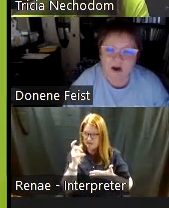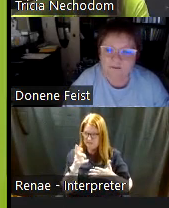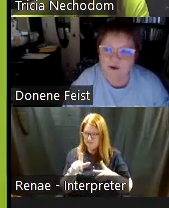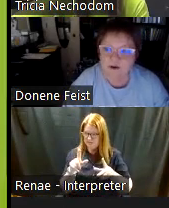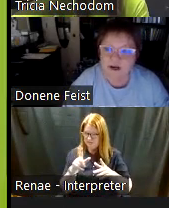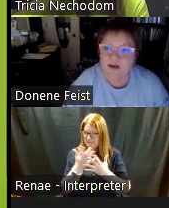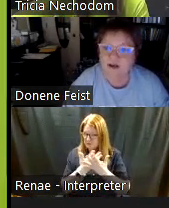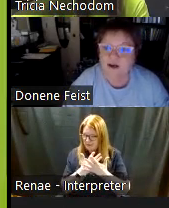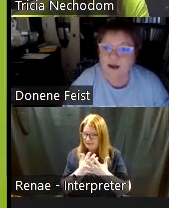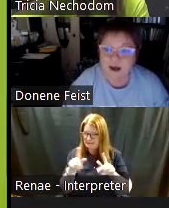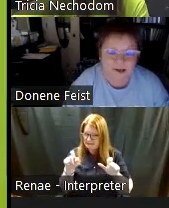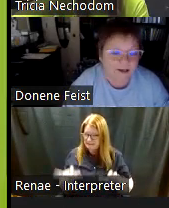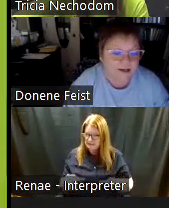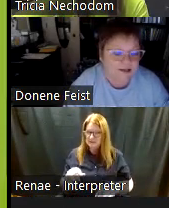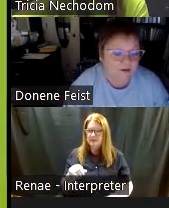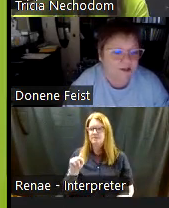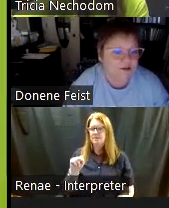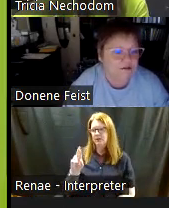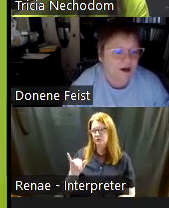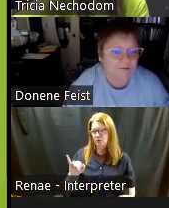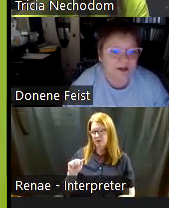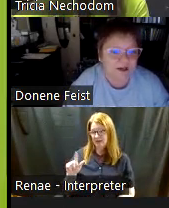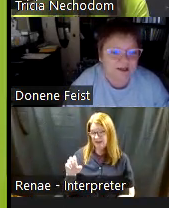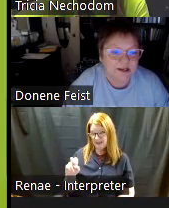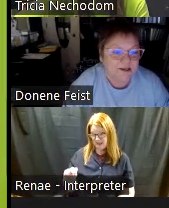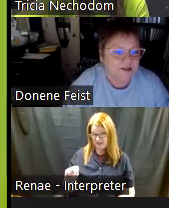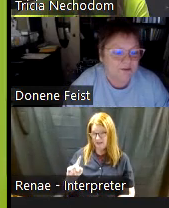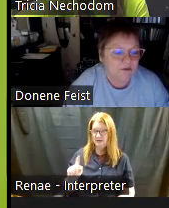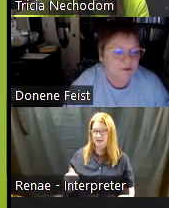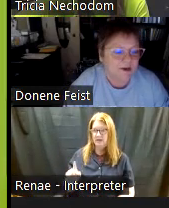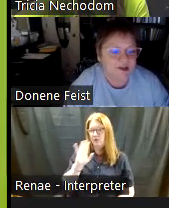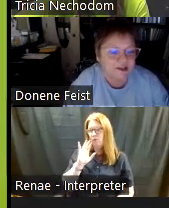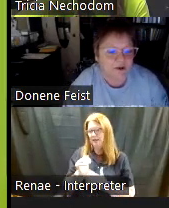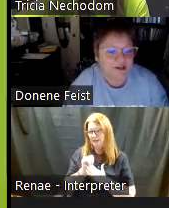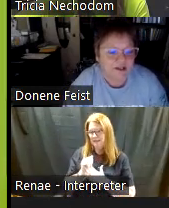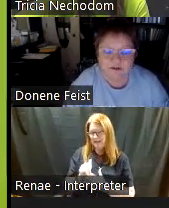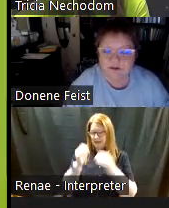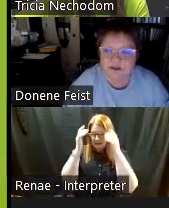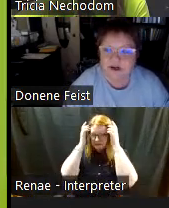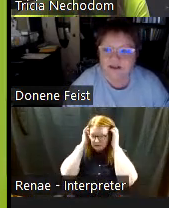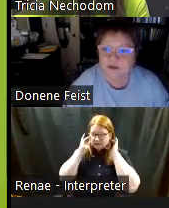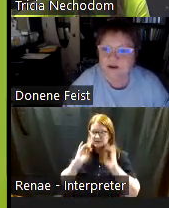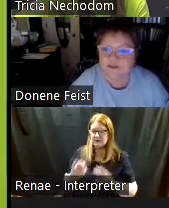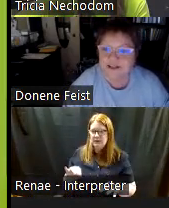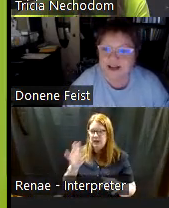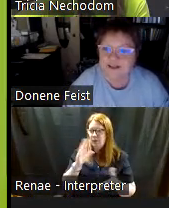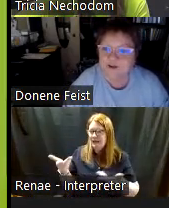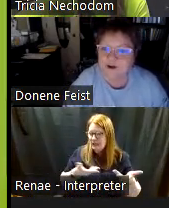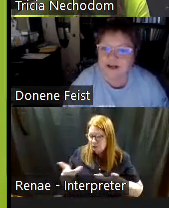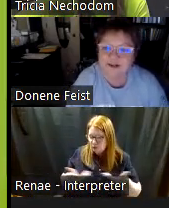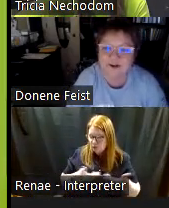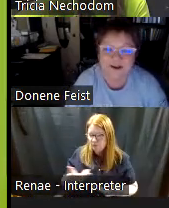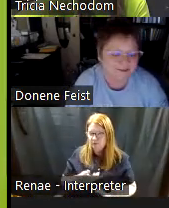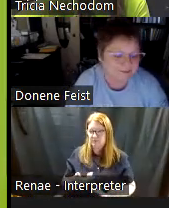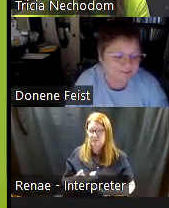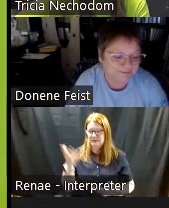So Tori Allen is going to lead us through when she's going to introduce our guest speaker for tonight. So go